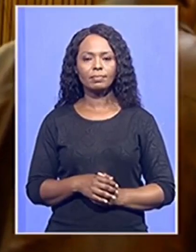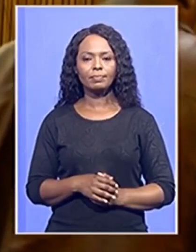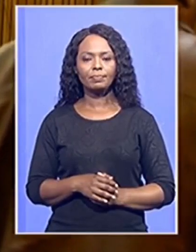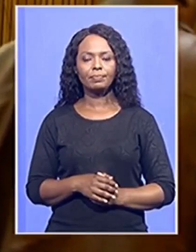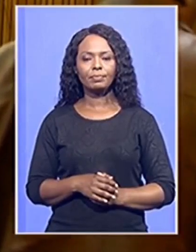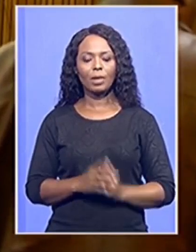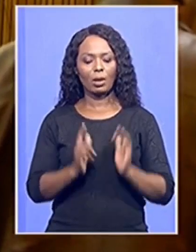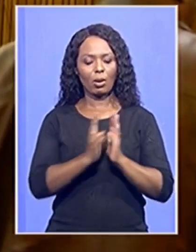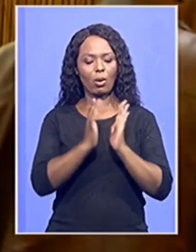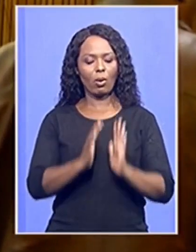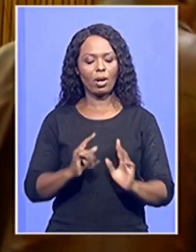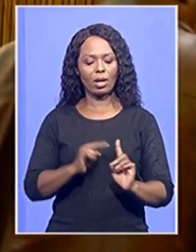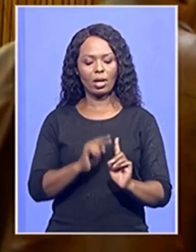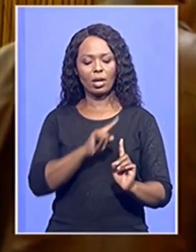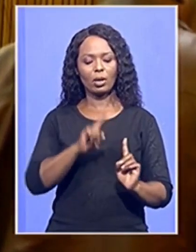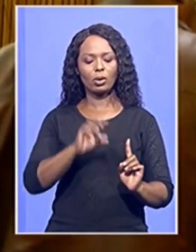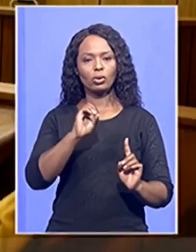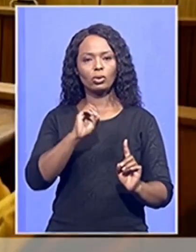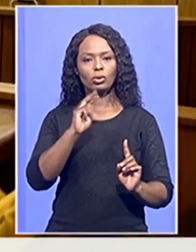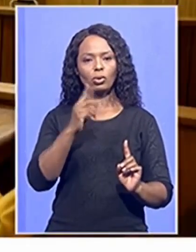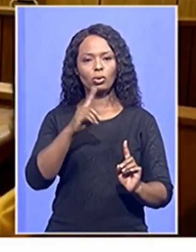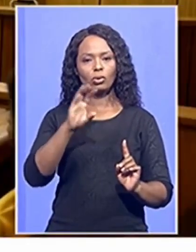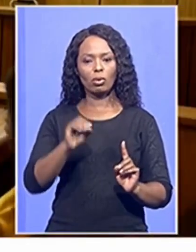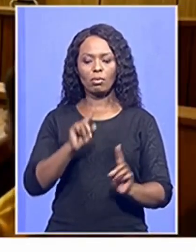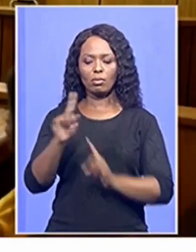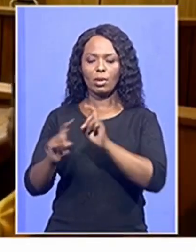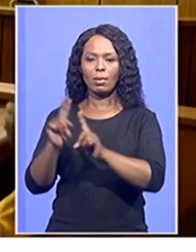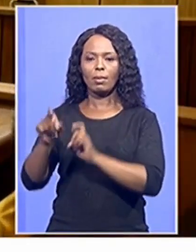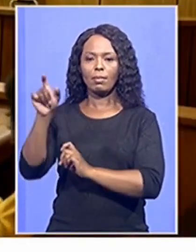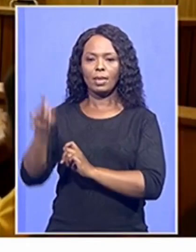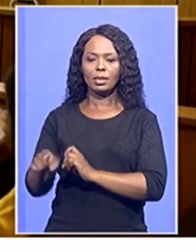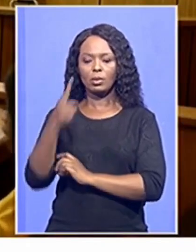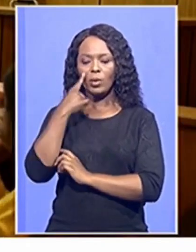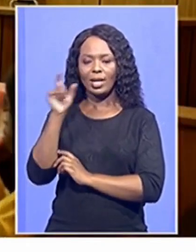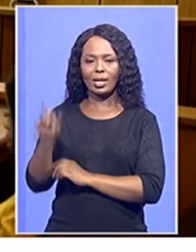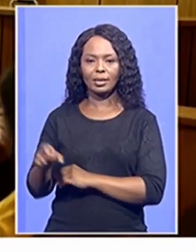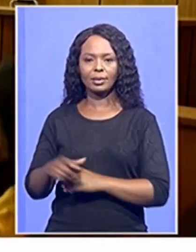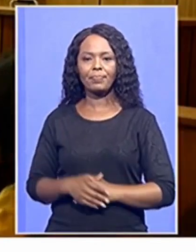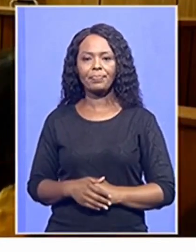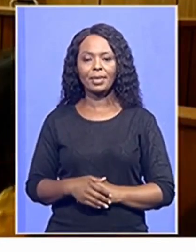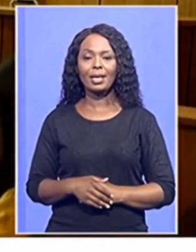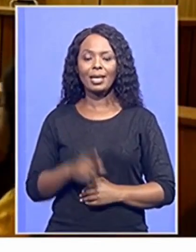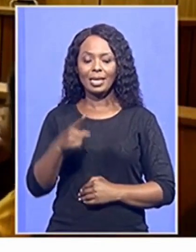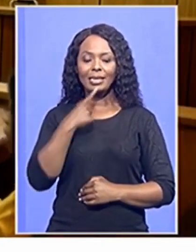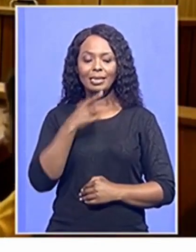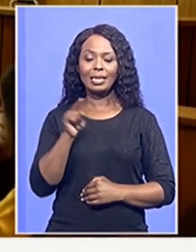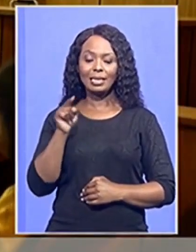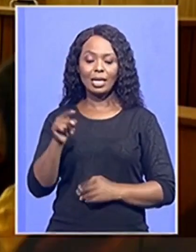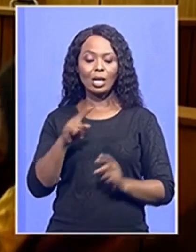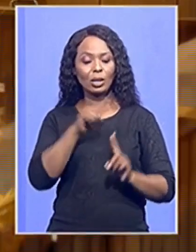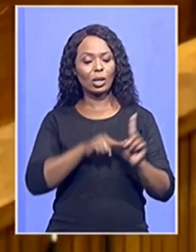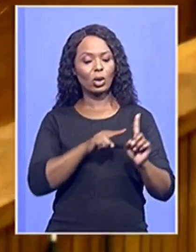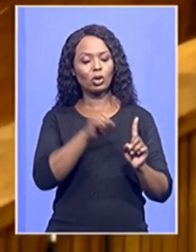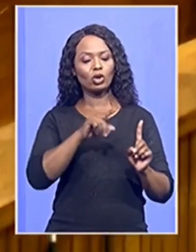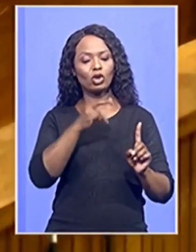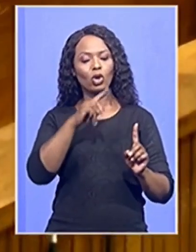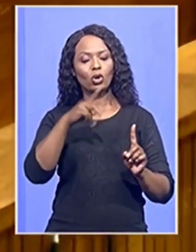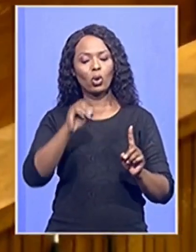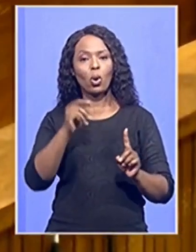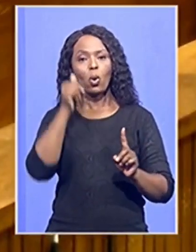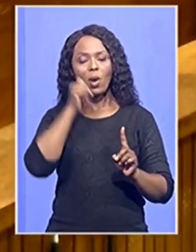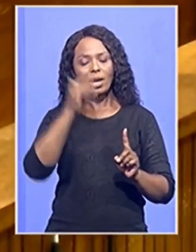Kemedi ya Zondo e botsolotsa batswasetlhabelo. O na itsise kgotlatshekelo fa Zondo a na mmetelela ka nako eo a neng a mo